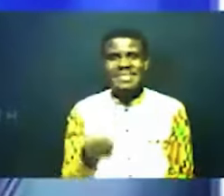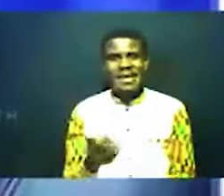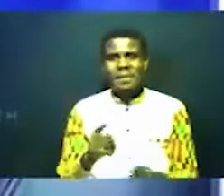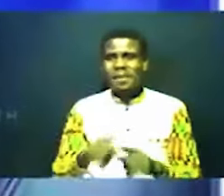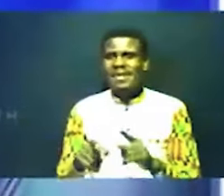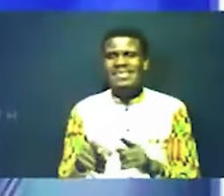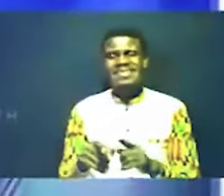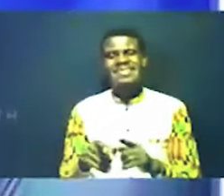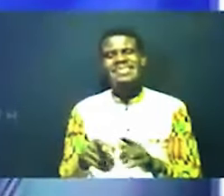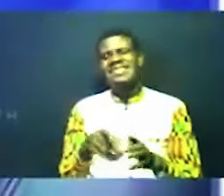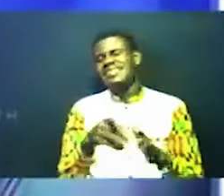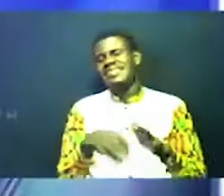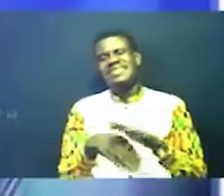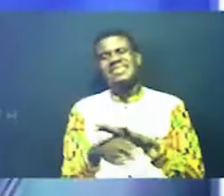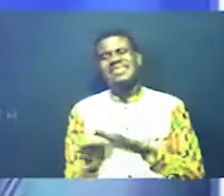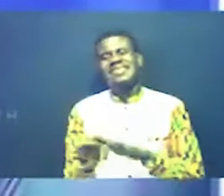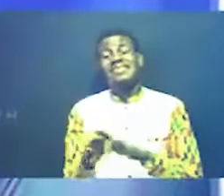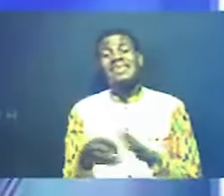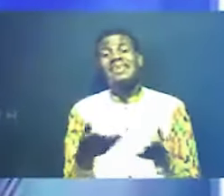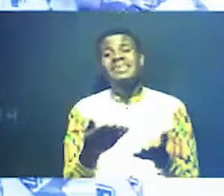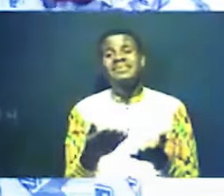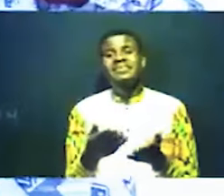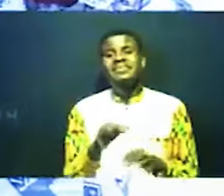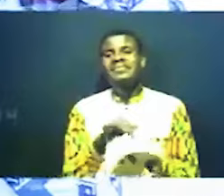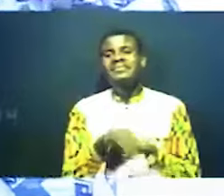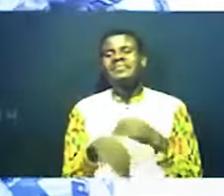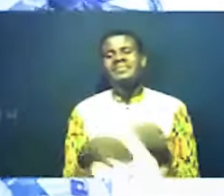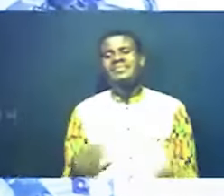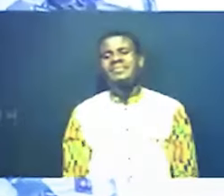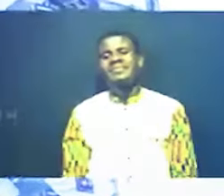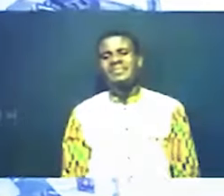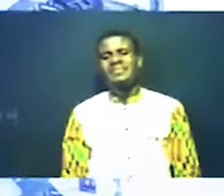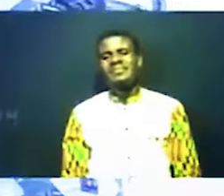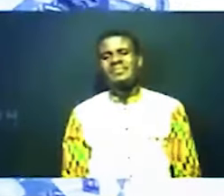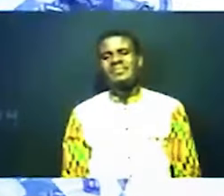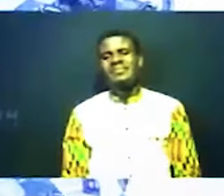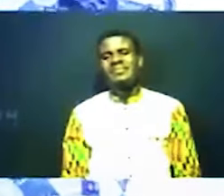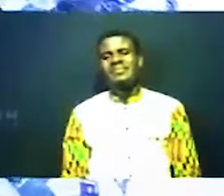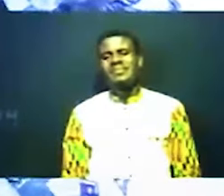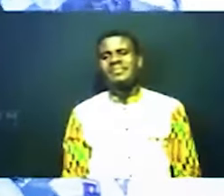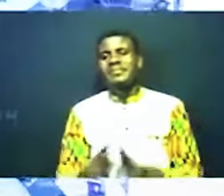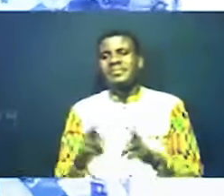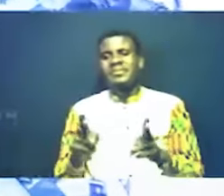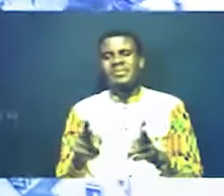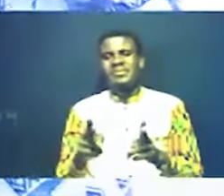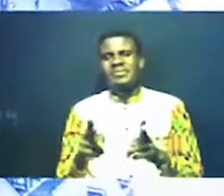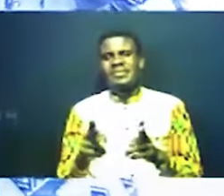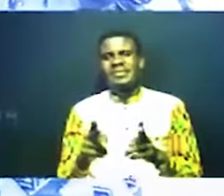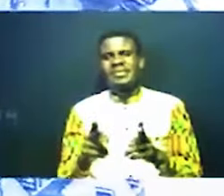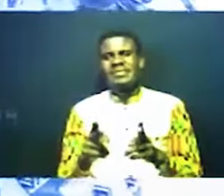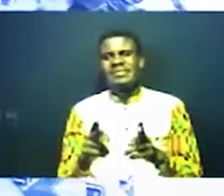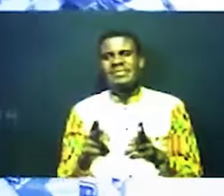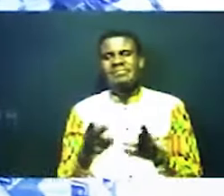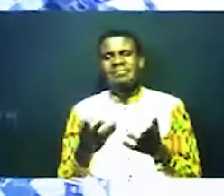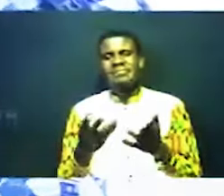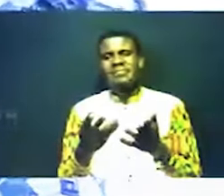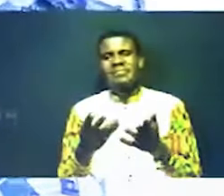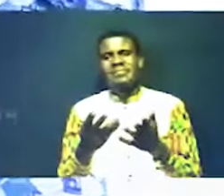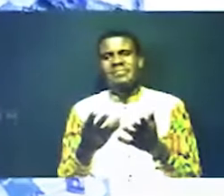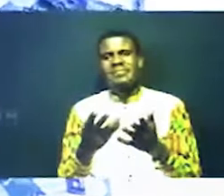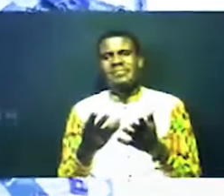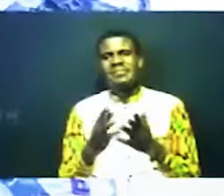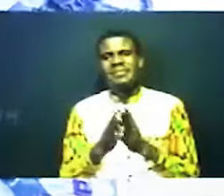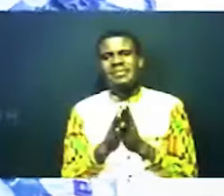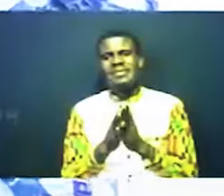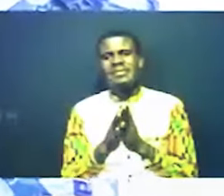means betrayer. So the human being is very complex. And